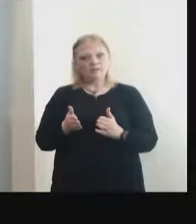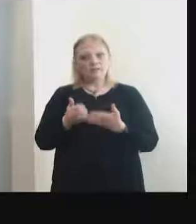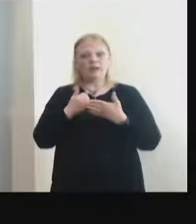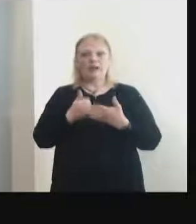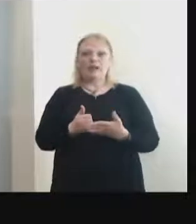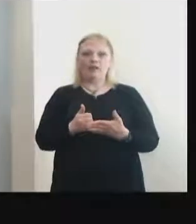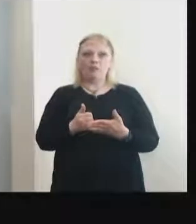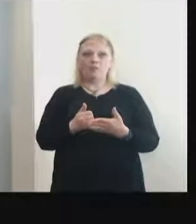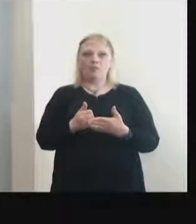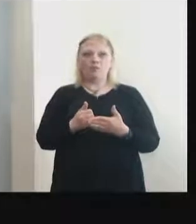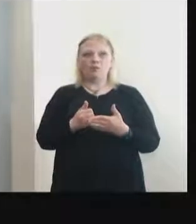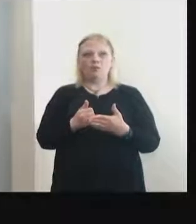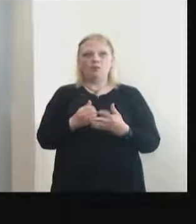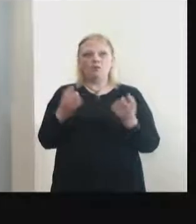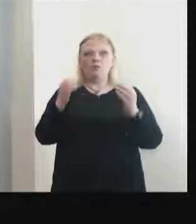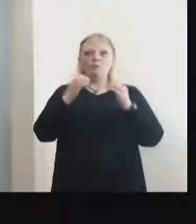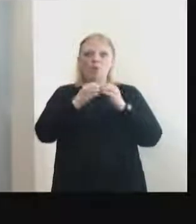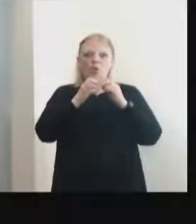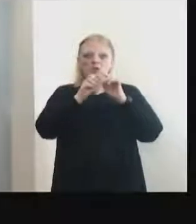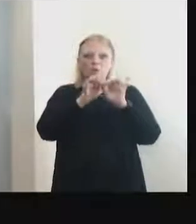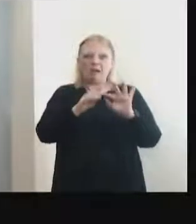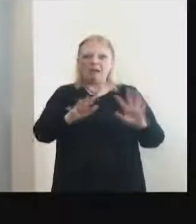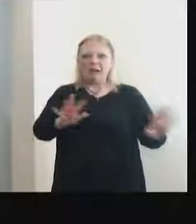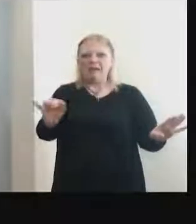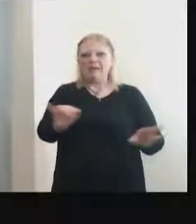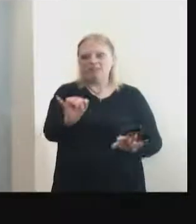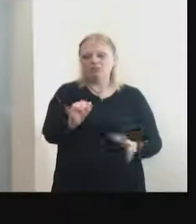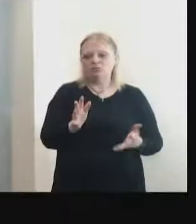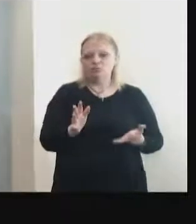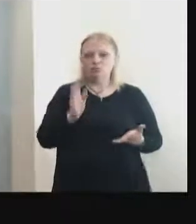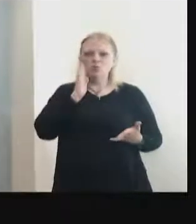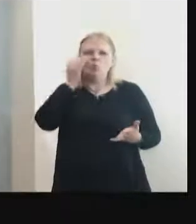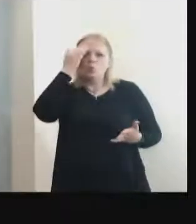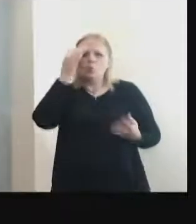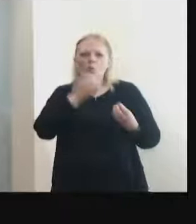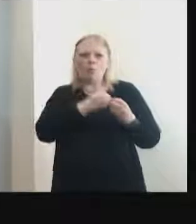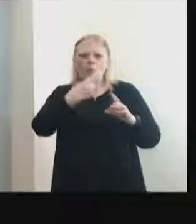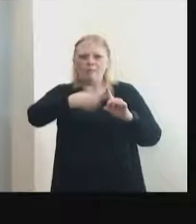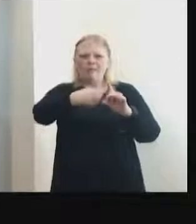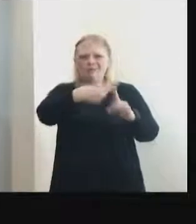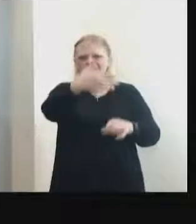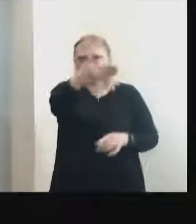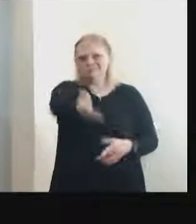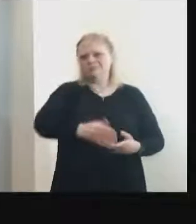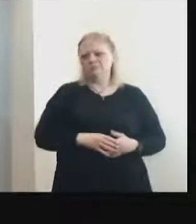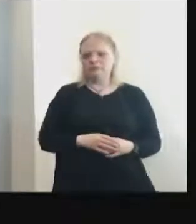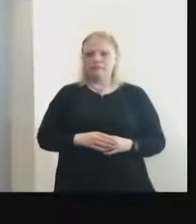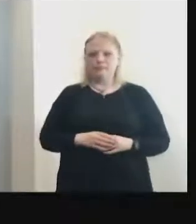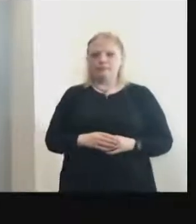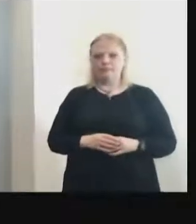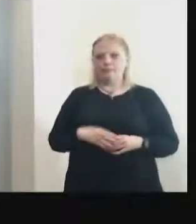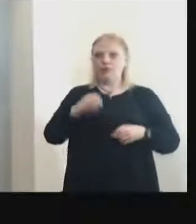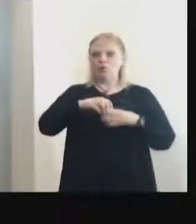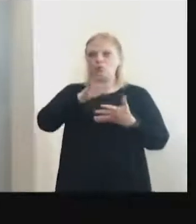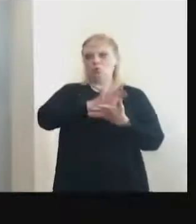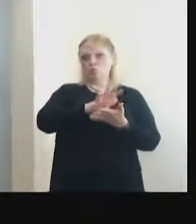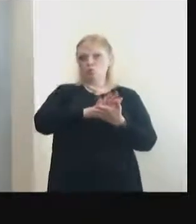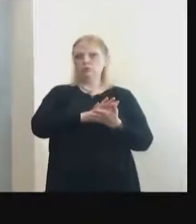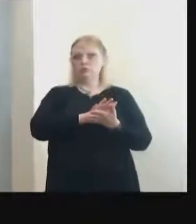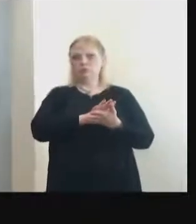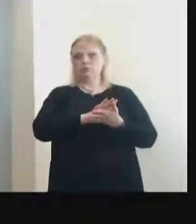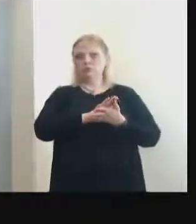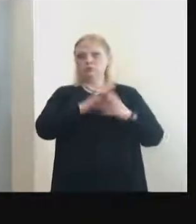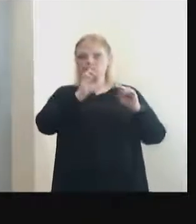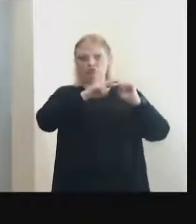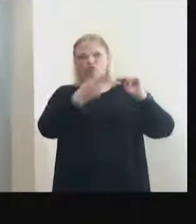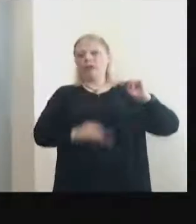infection and the spread of it, so that's a good thing too, but we'll know more about that as the months go by. The cases in schools dropped.